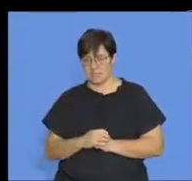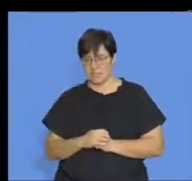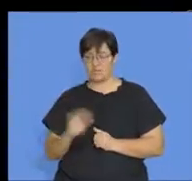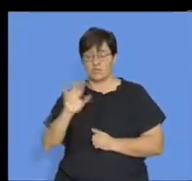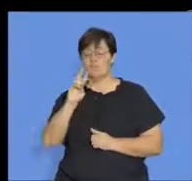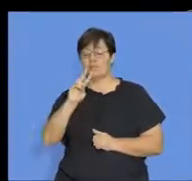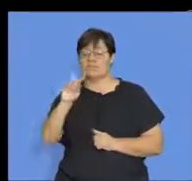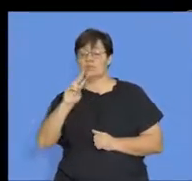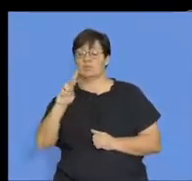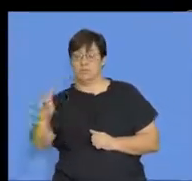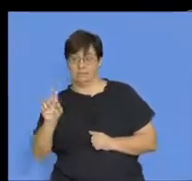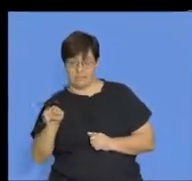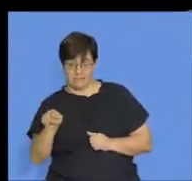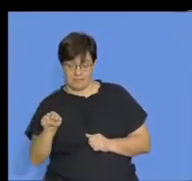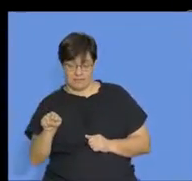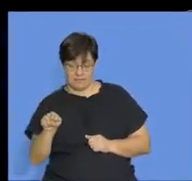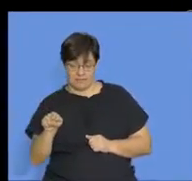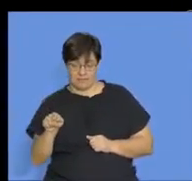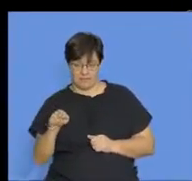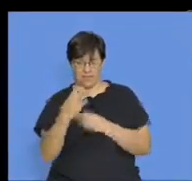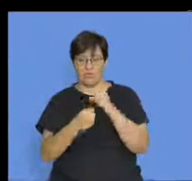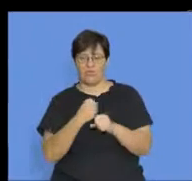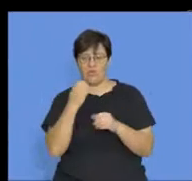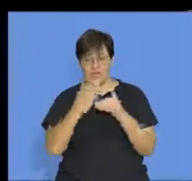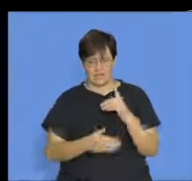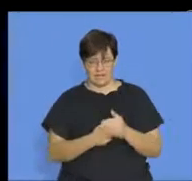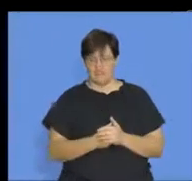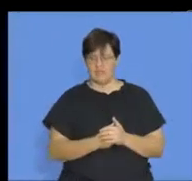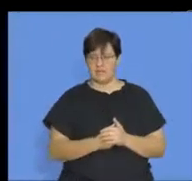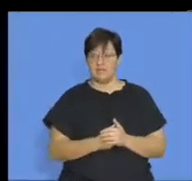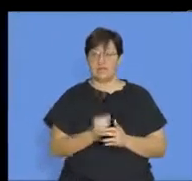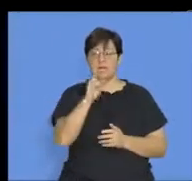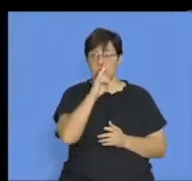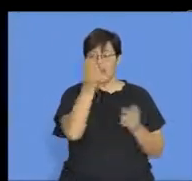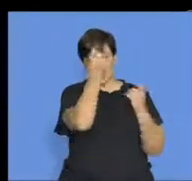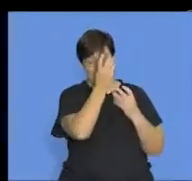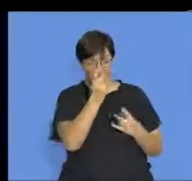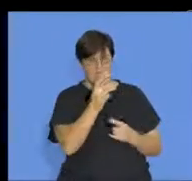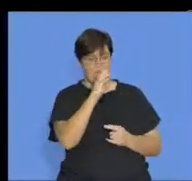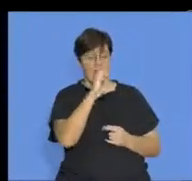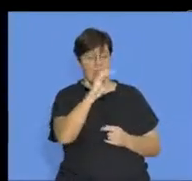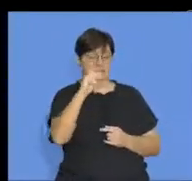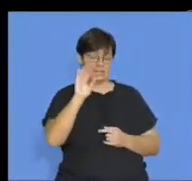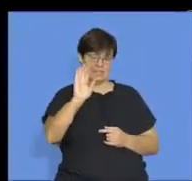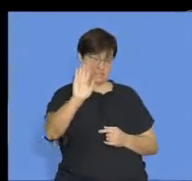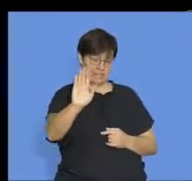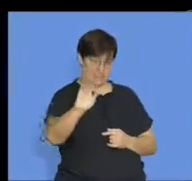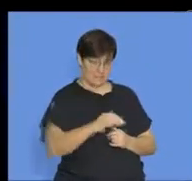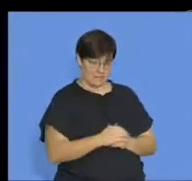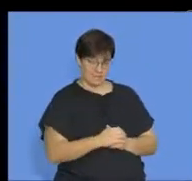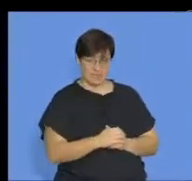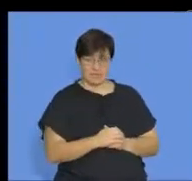2020 or 2021, end of the year. So let's now look at the information for